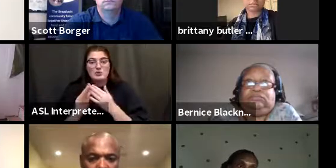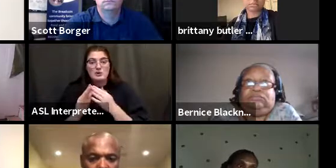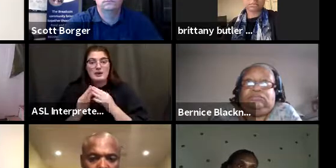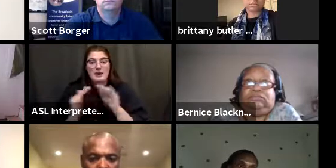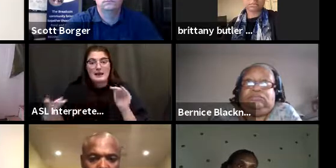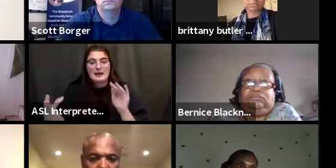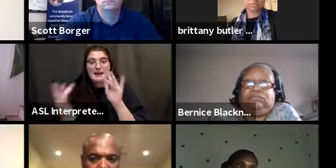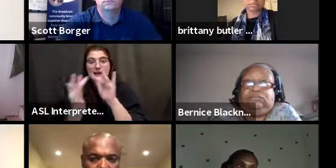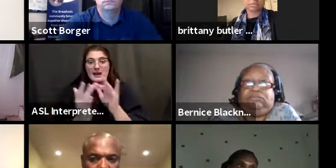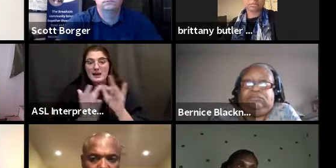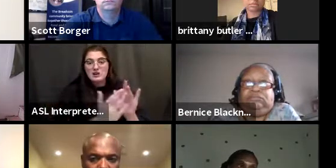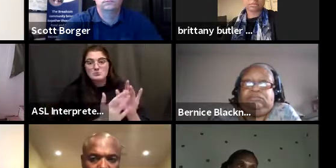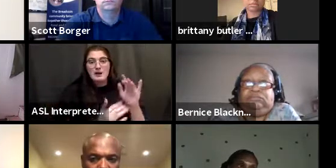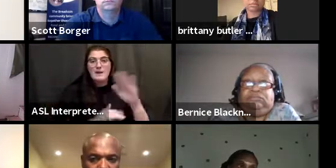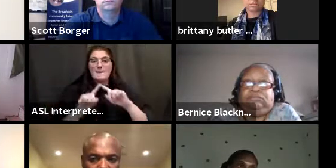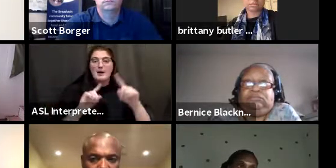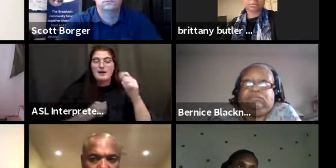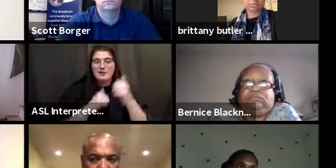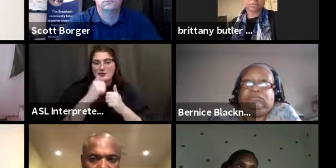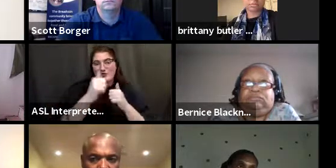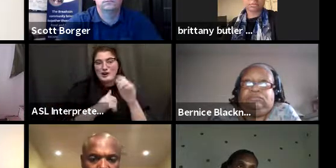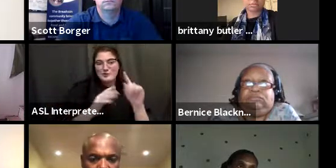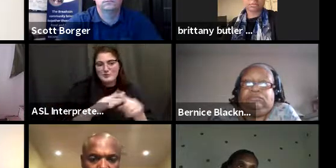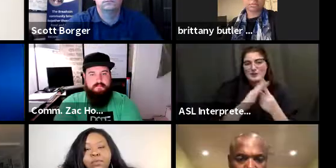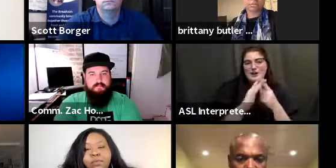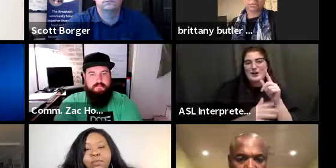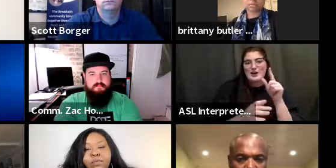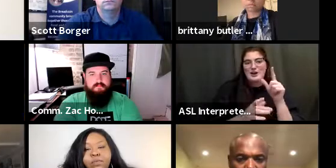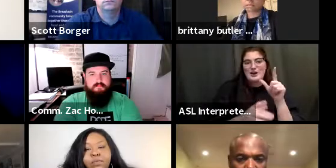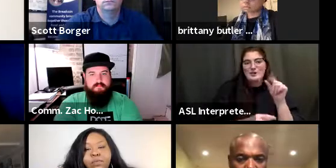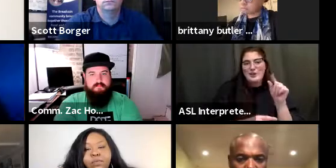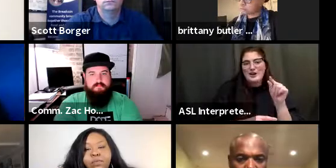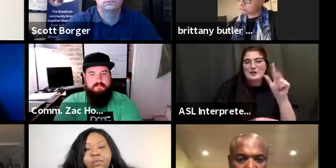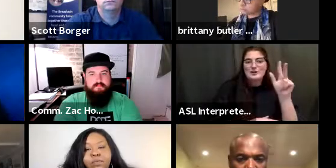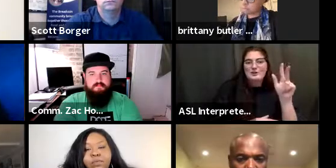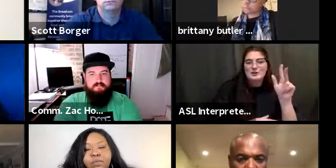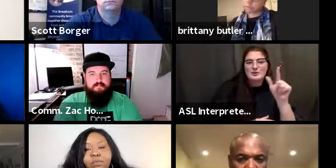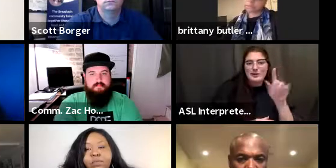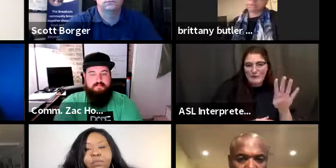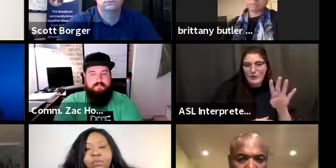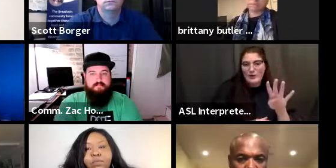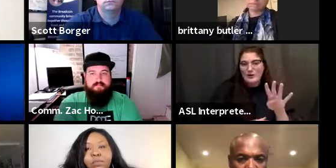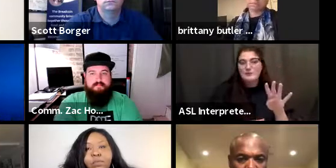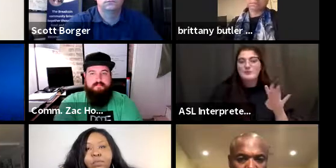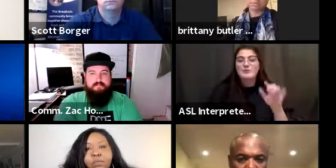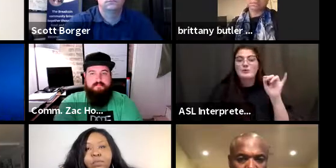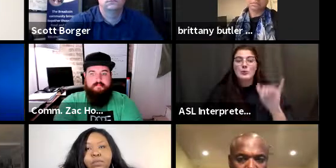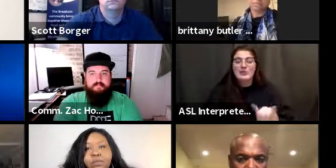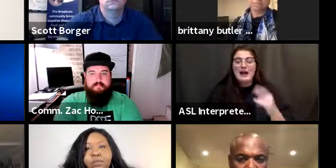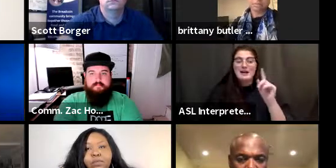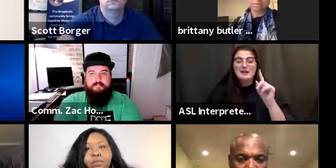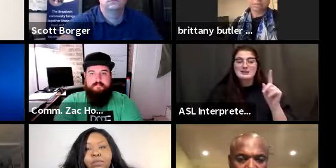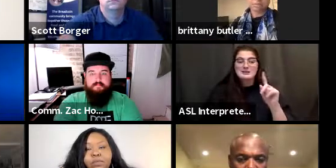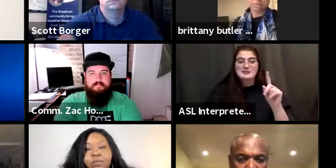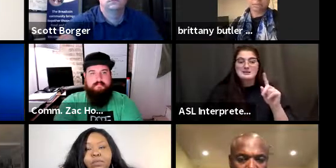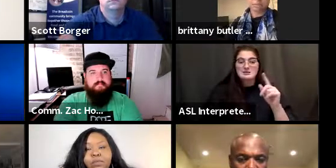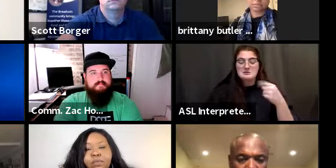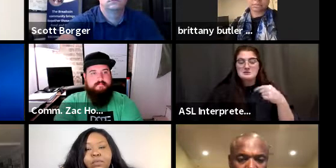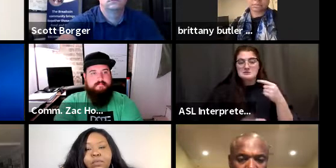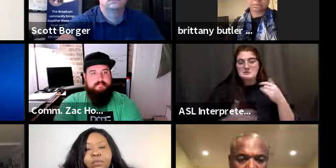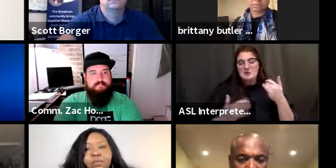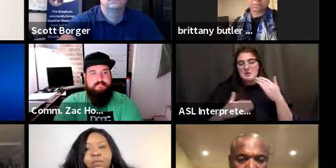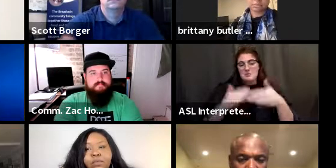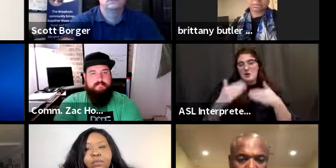will begin in 2024. And to begin in 2024. So that's where we are with